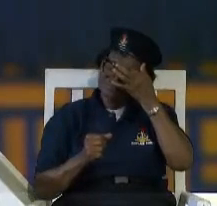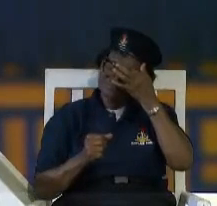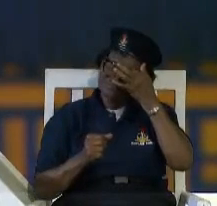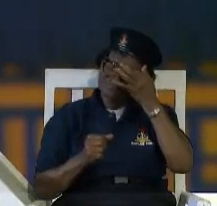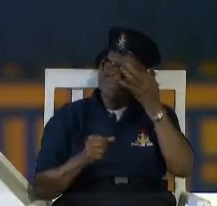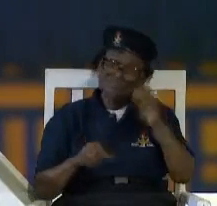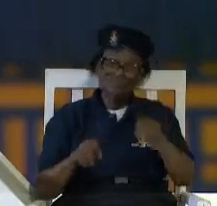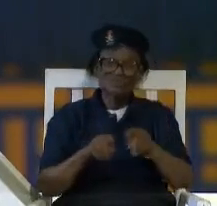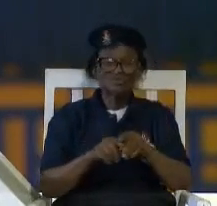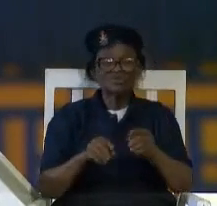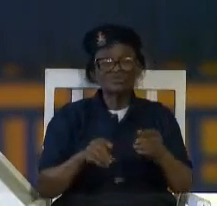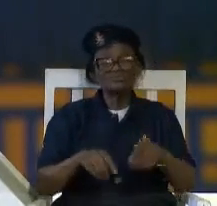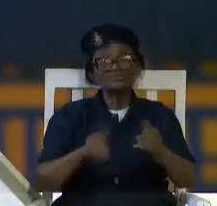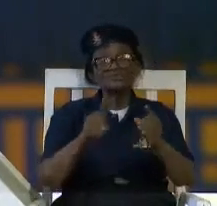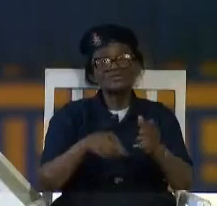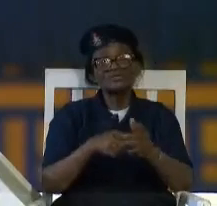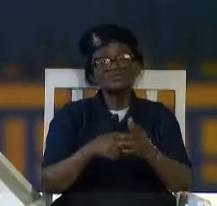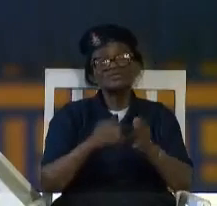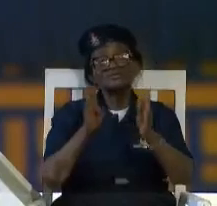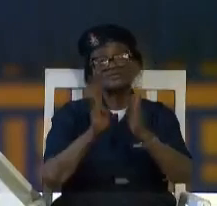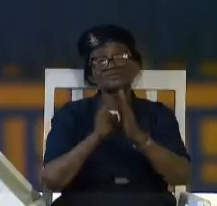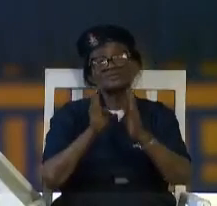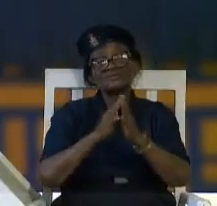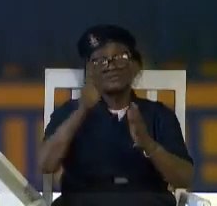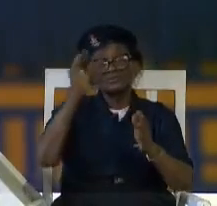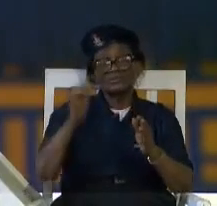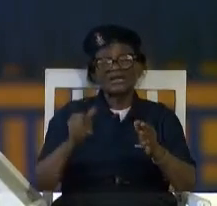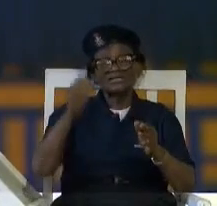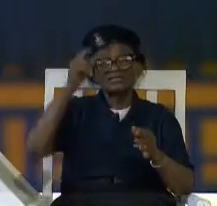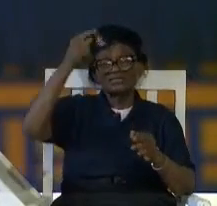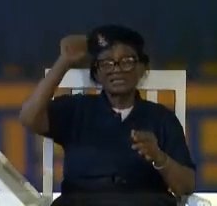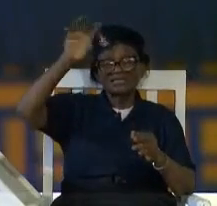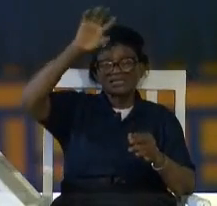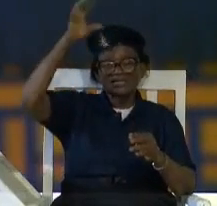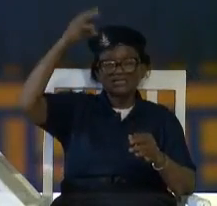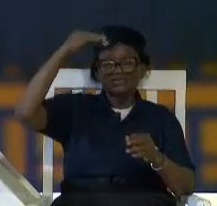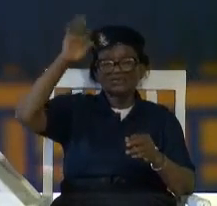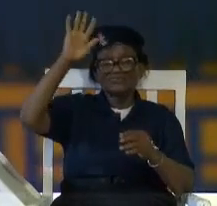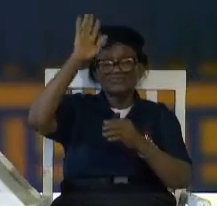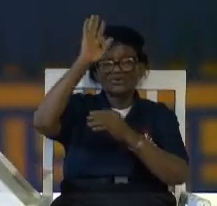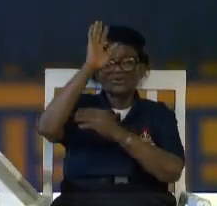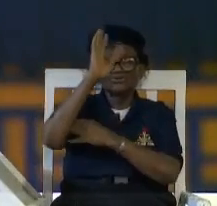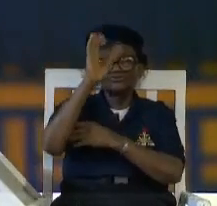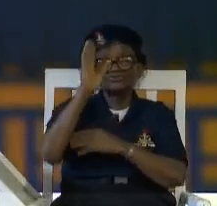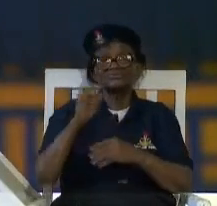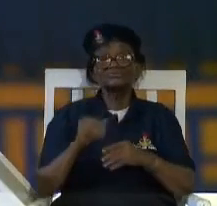So during this convention, by the grace of God,